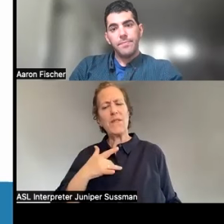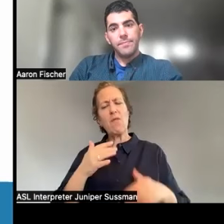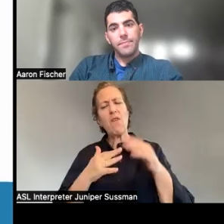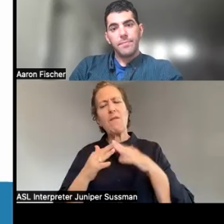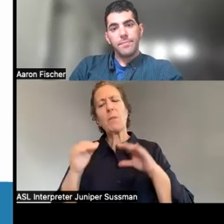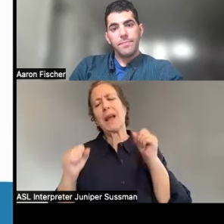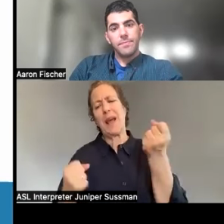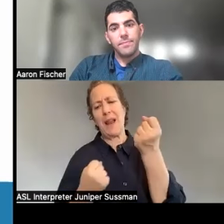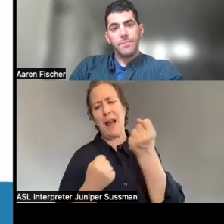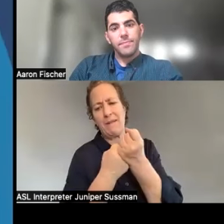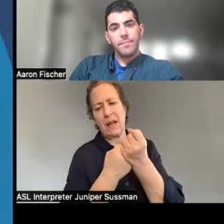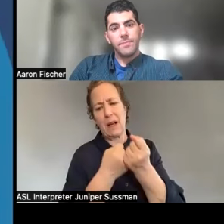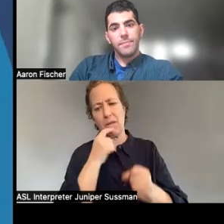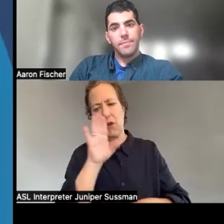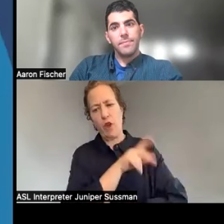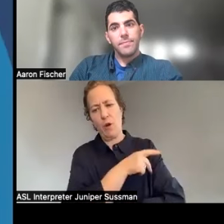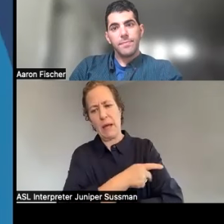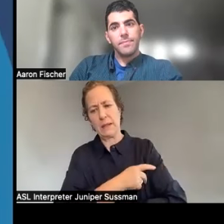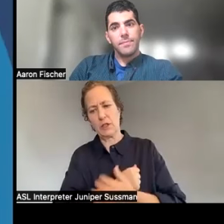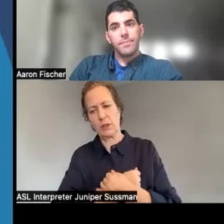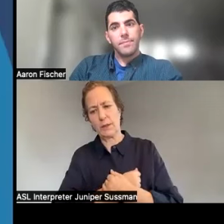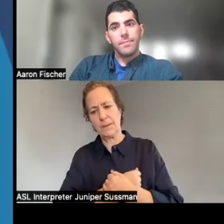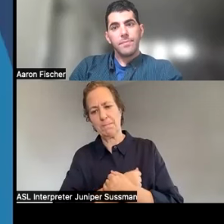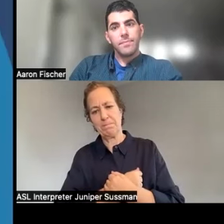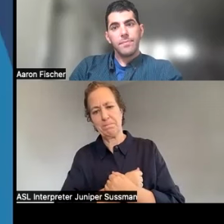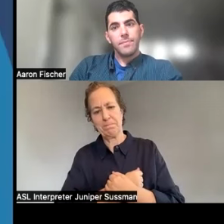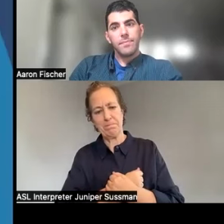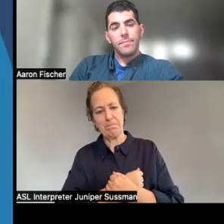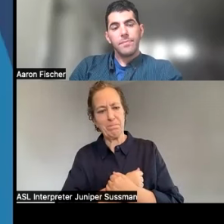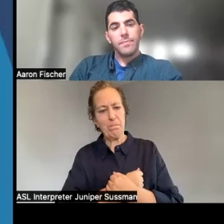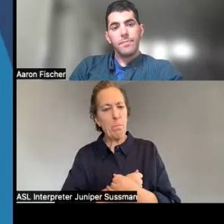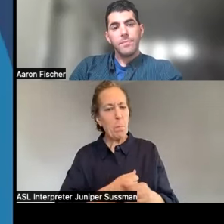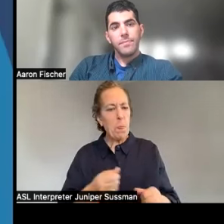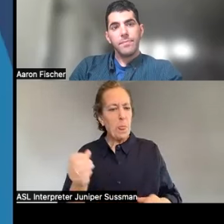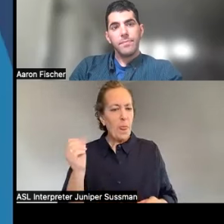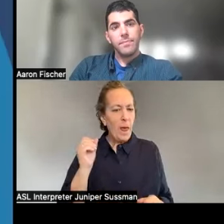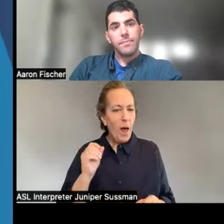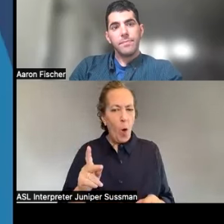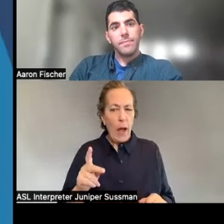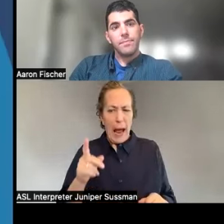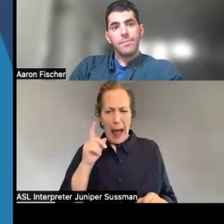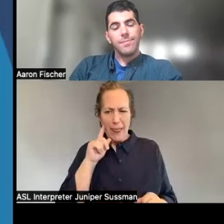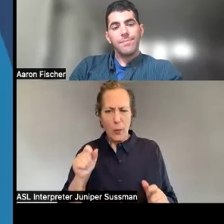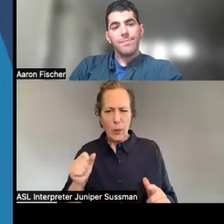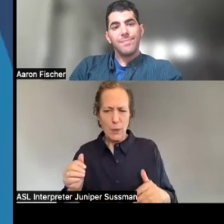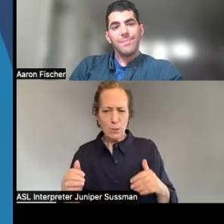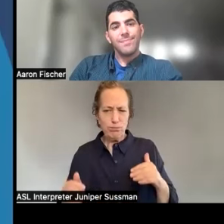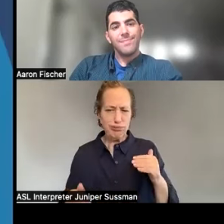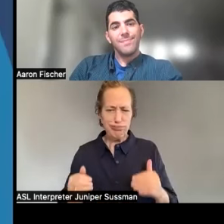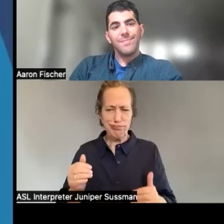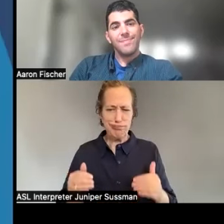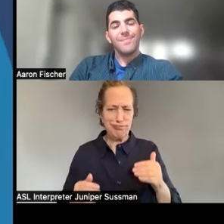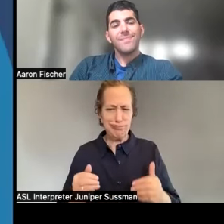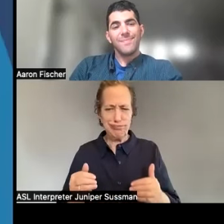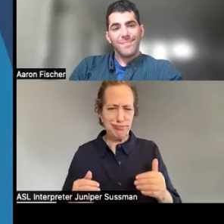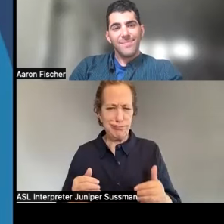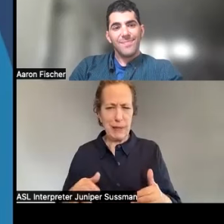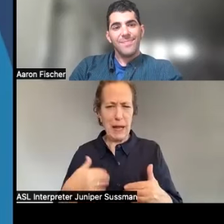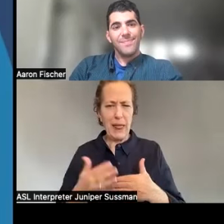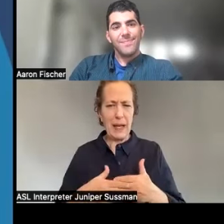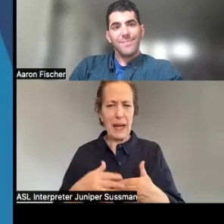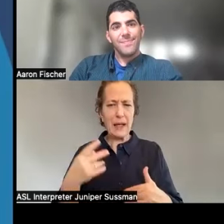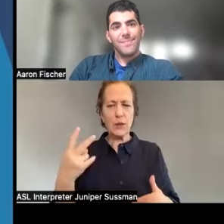patients. So we are going to perhaps pick up the pace a little bit here. I want to get through these next 2 case studies and